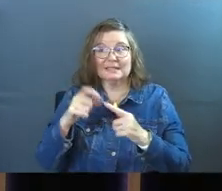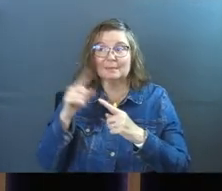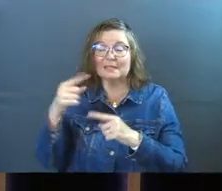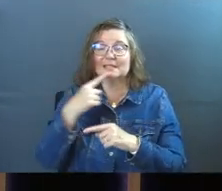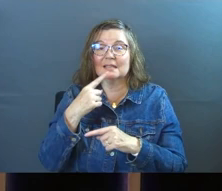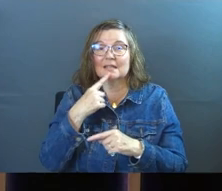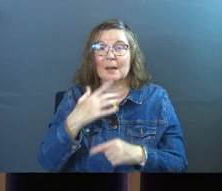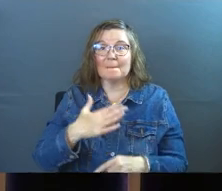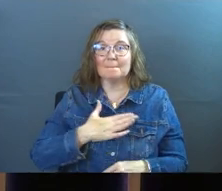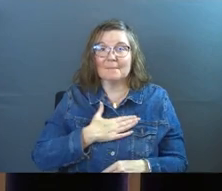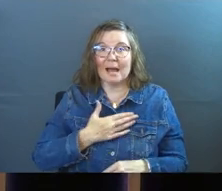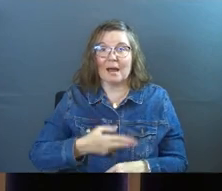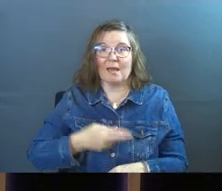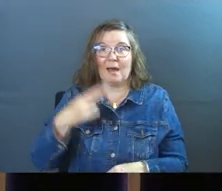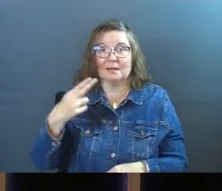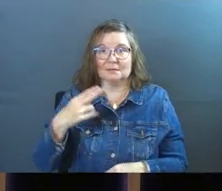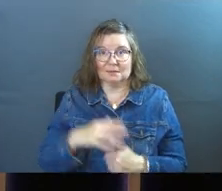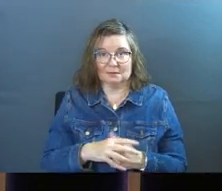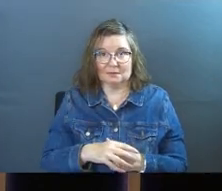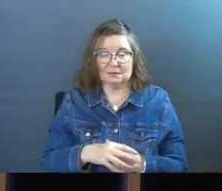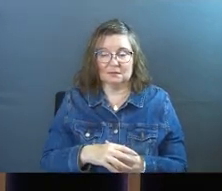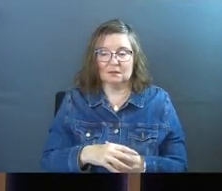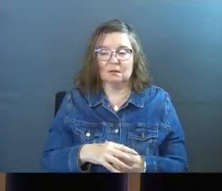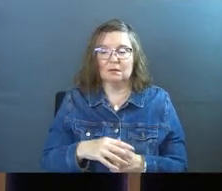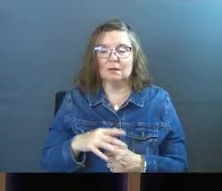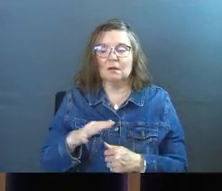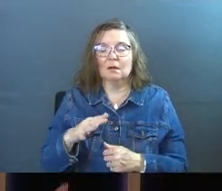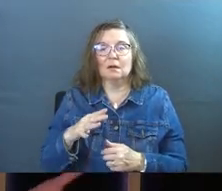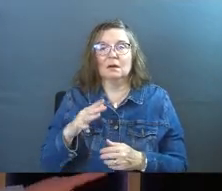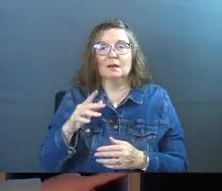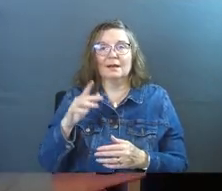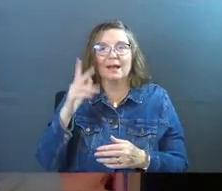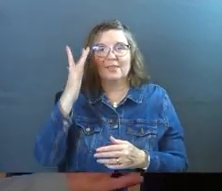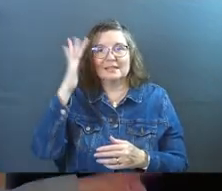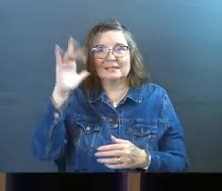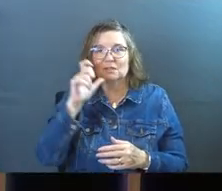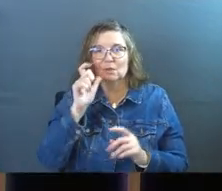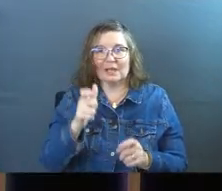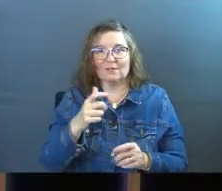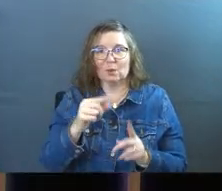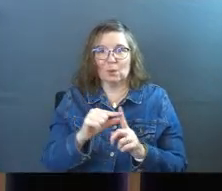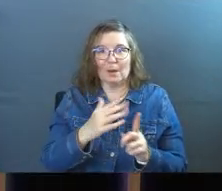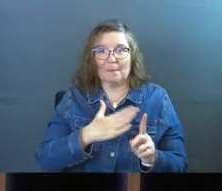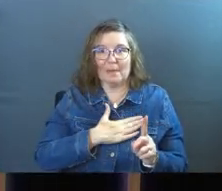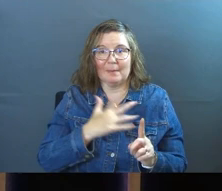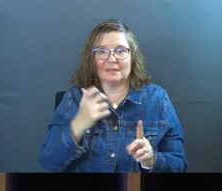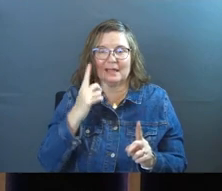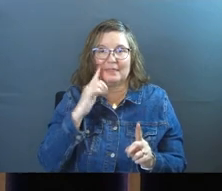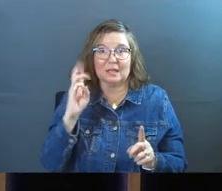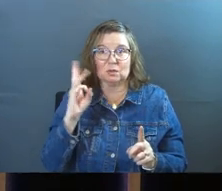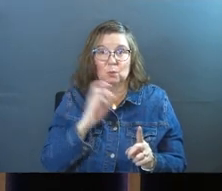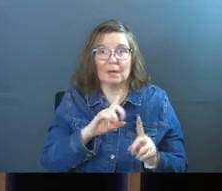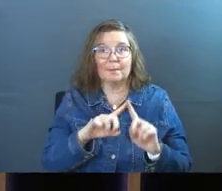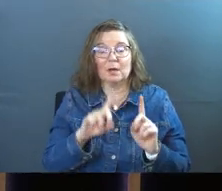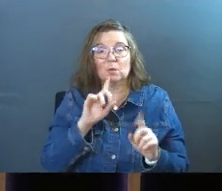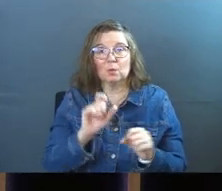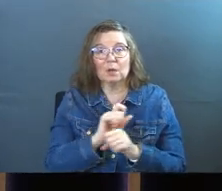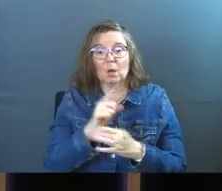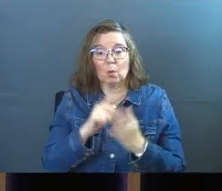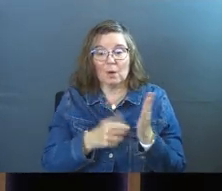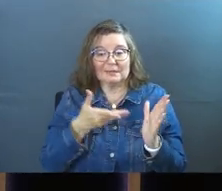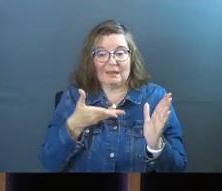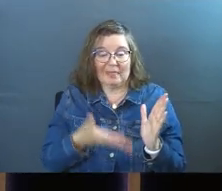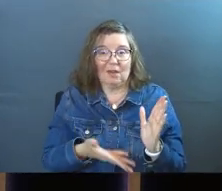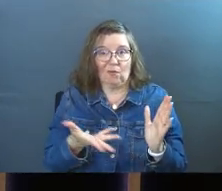Except he says, my heights. And the scholars don't give you the word my there because they think it's weird, but it's